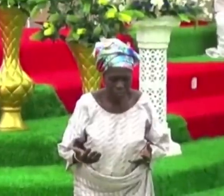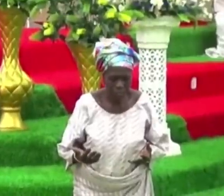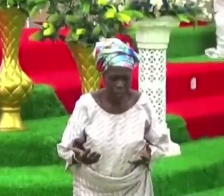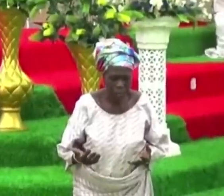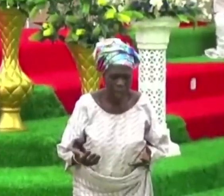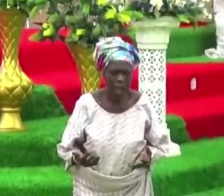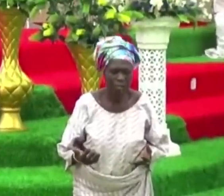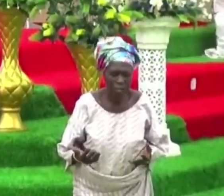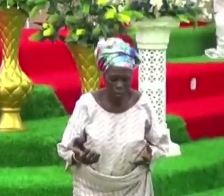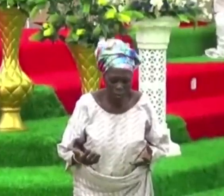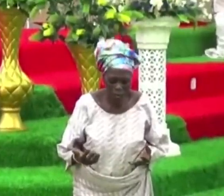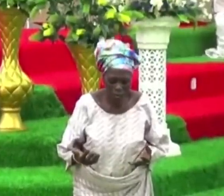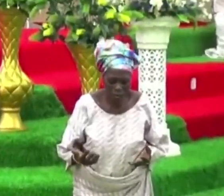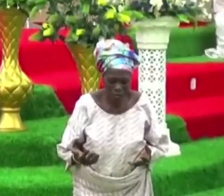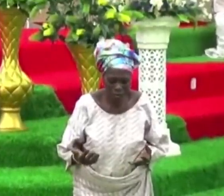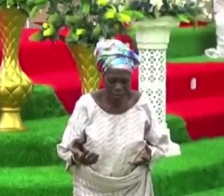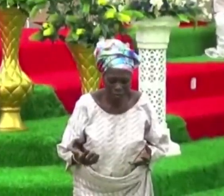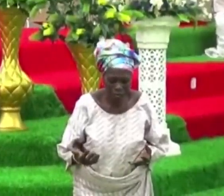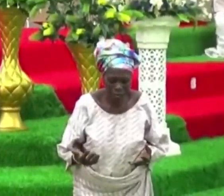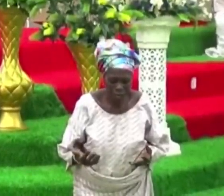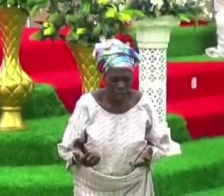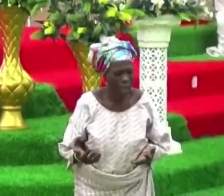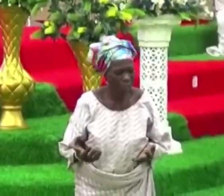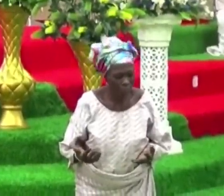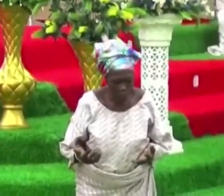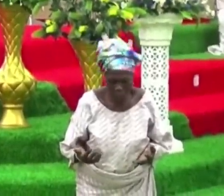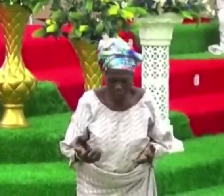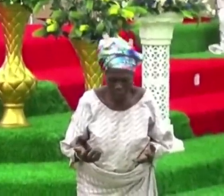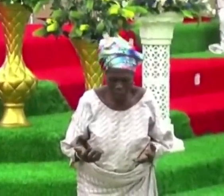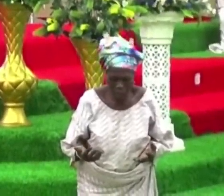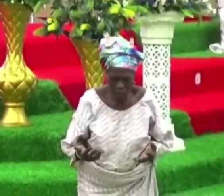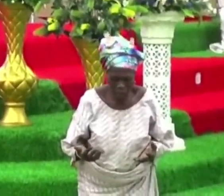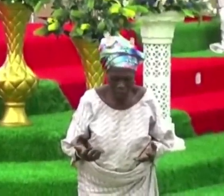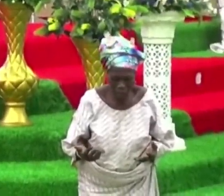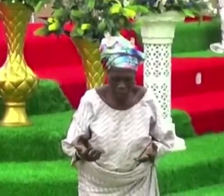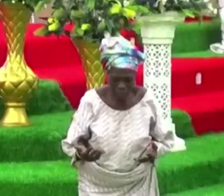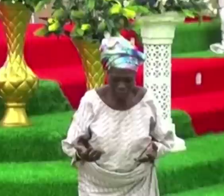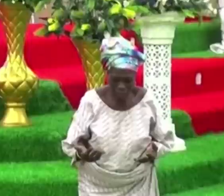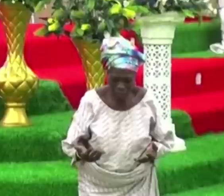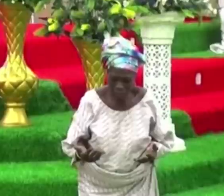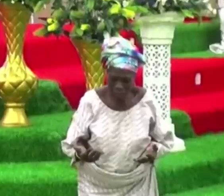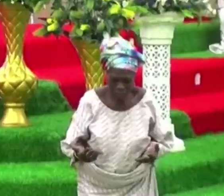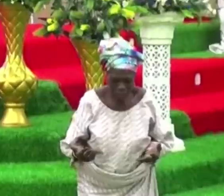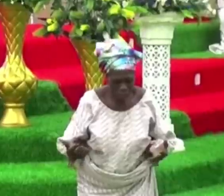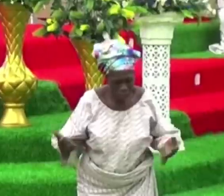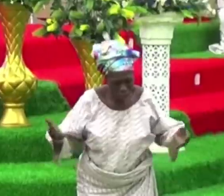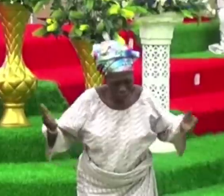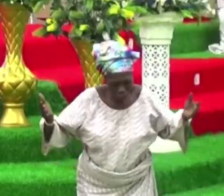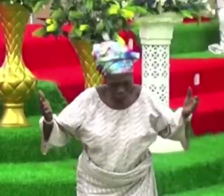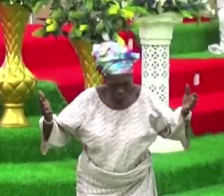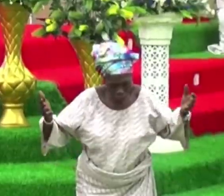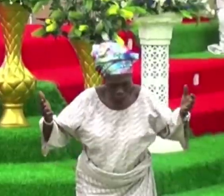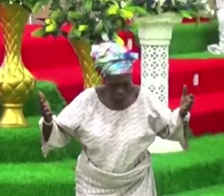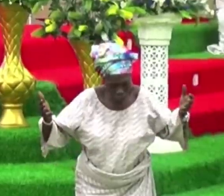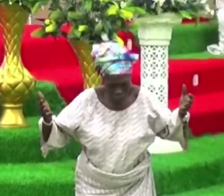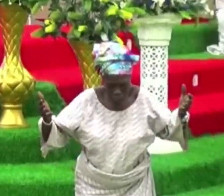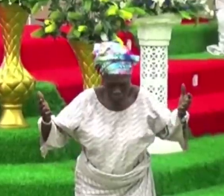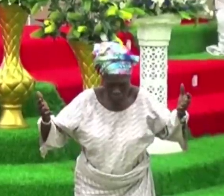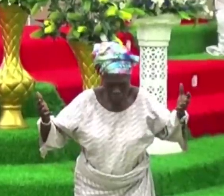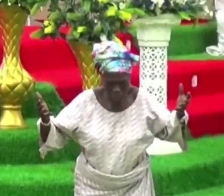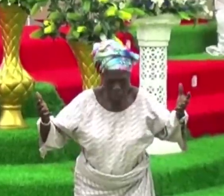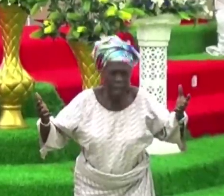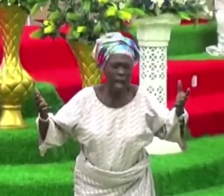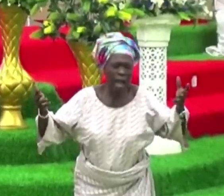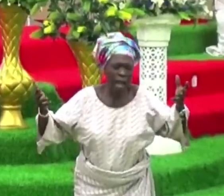yin sawari e ni oruko Jesu omo yen o ni sonu you will not lose your ani ogo abi waye omo yen ni oruko Jesu o ya